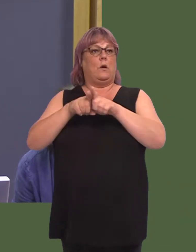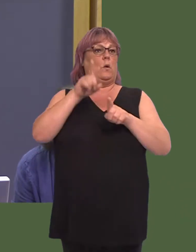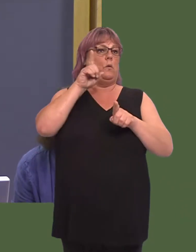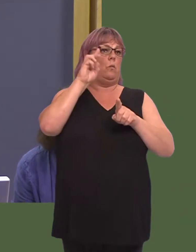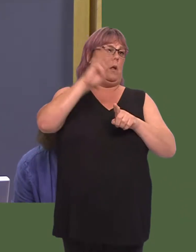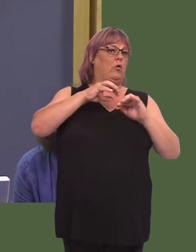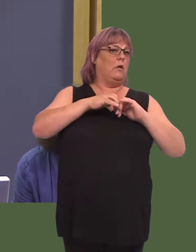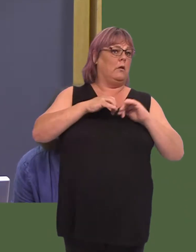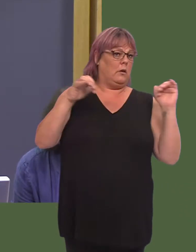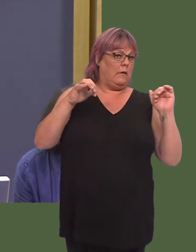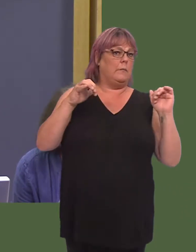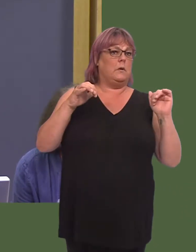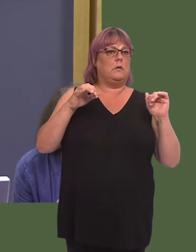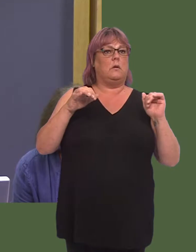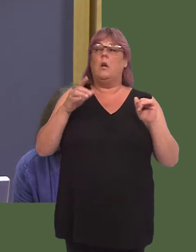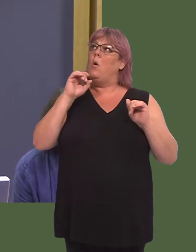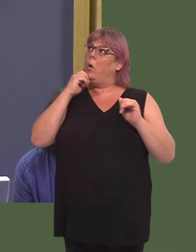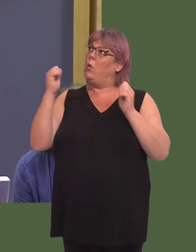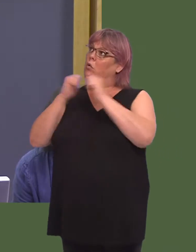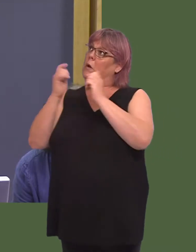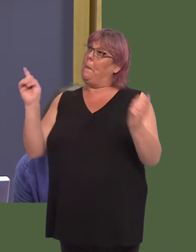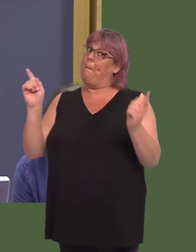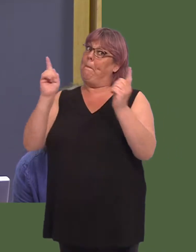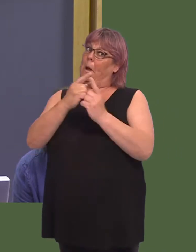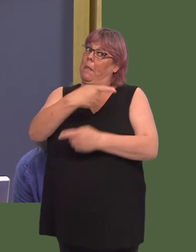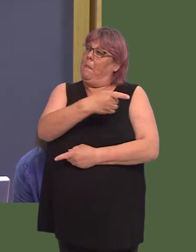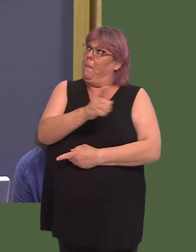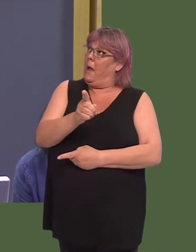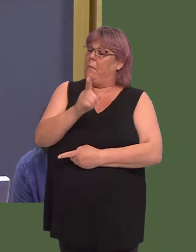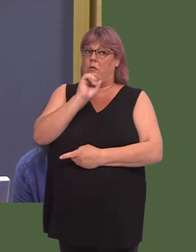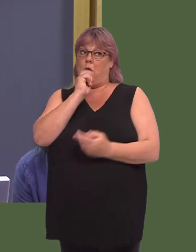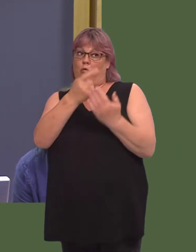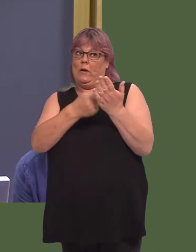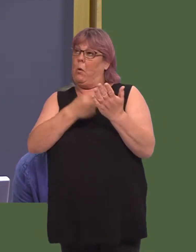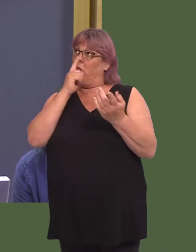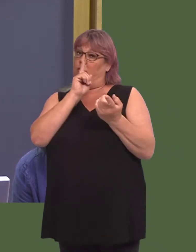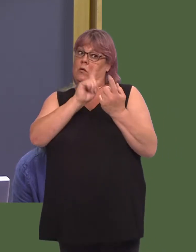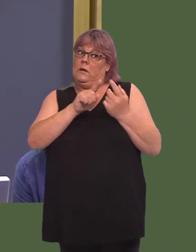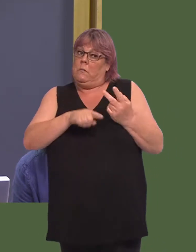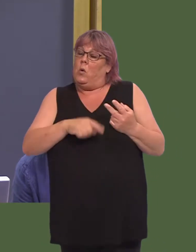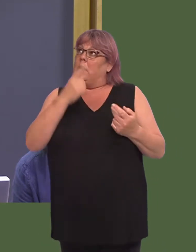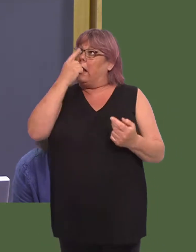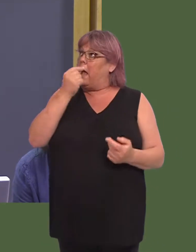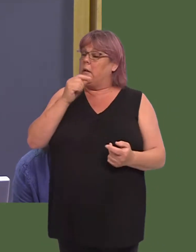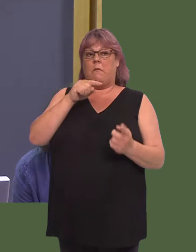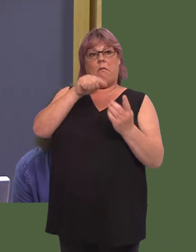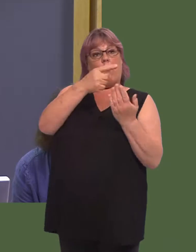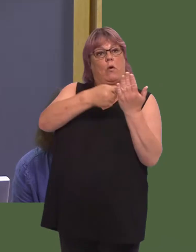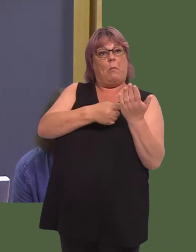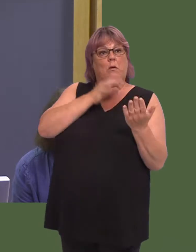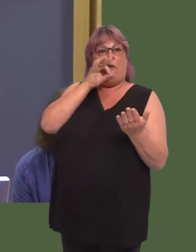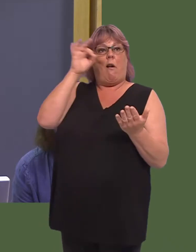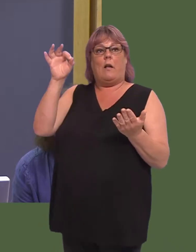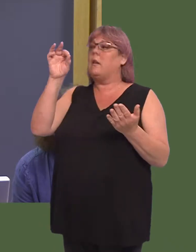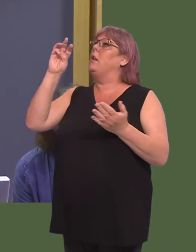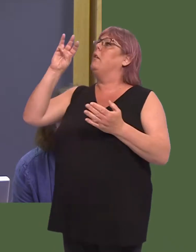Welsh governments regarding gender equality. Will you agree to meet with the delegation to respond to their report, which includes calling